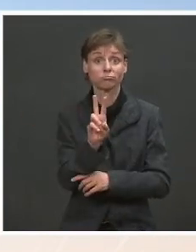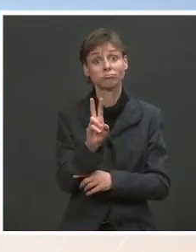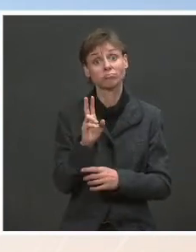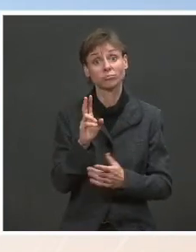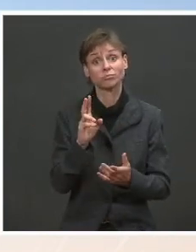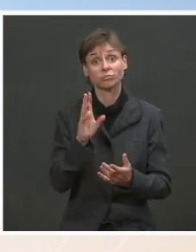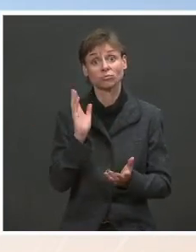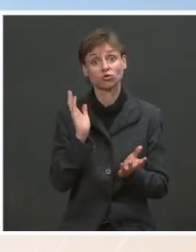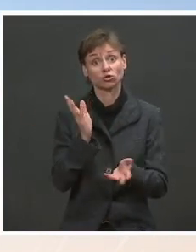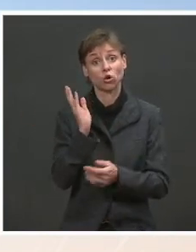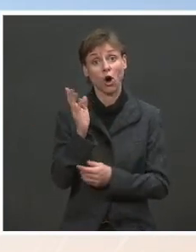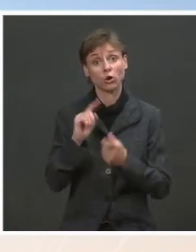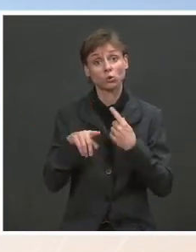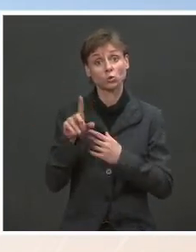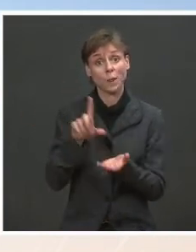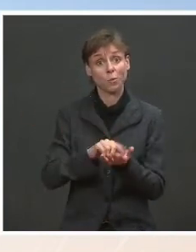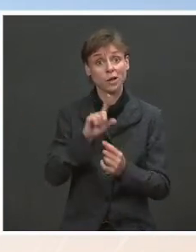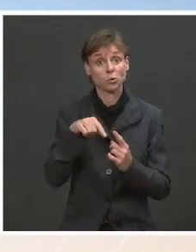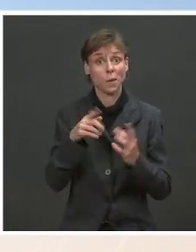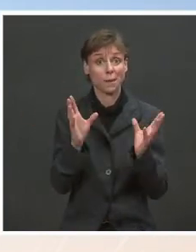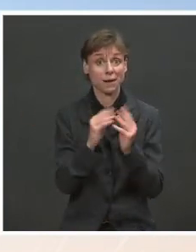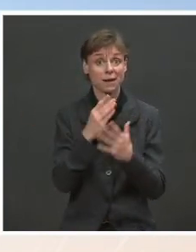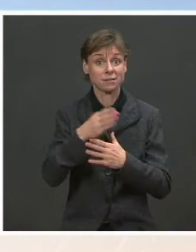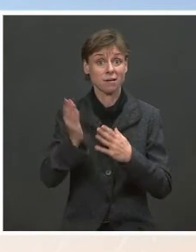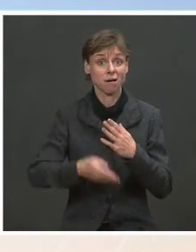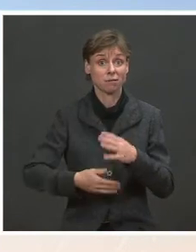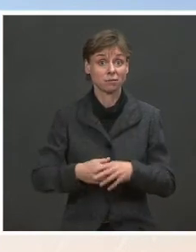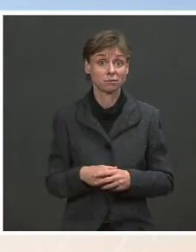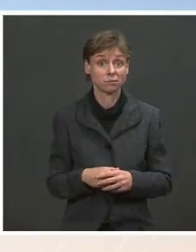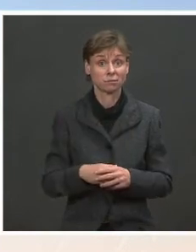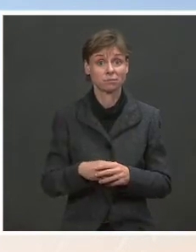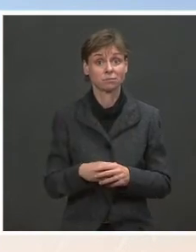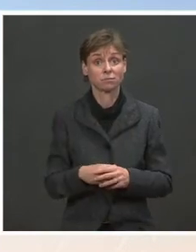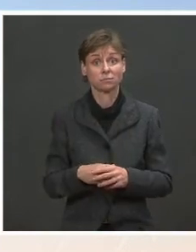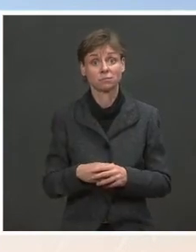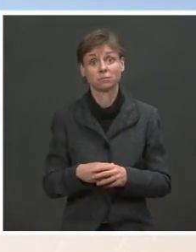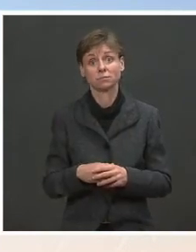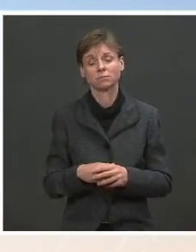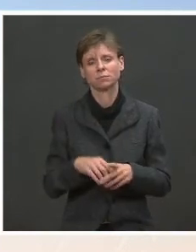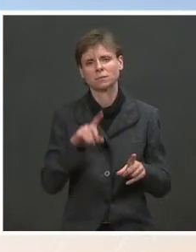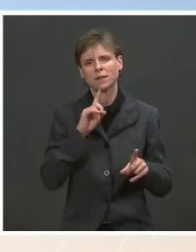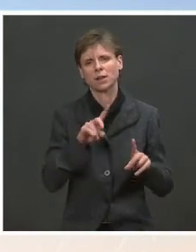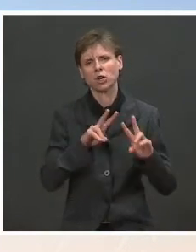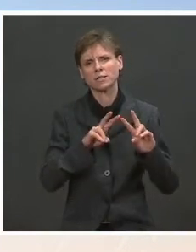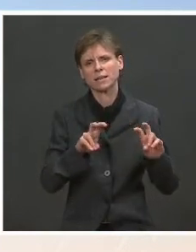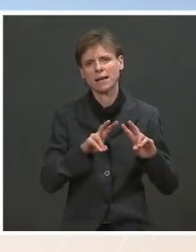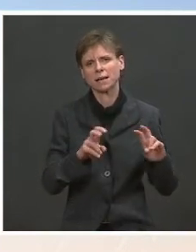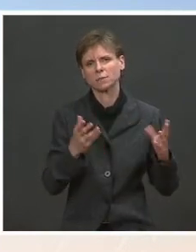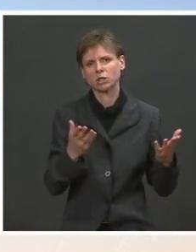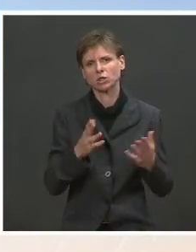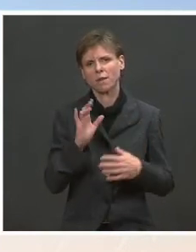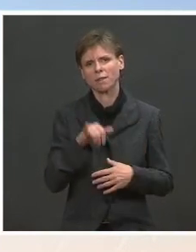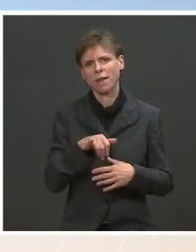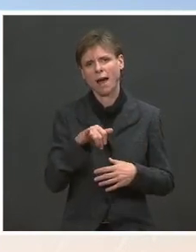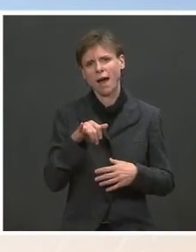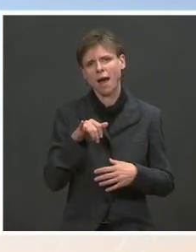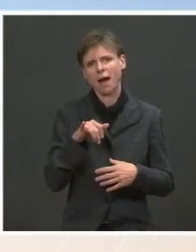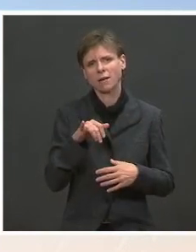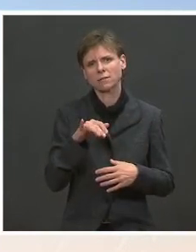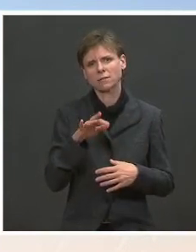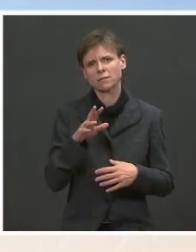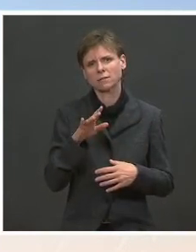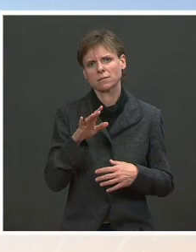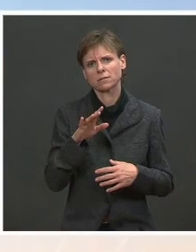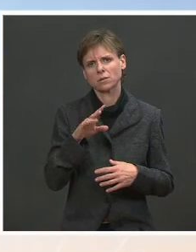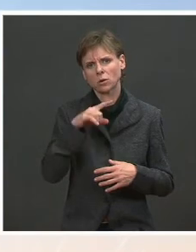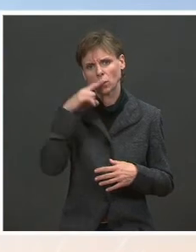ahead. Thanks, Jen. Back to that DNI report. There's an assessment in there that Moscow will continue to try to influence U.S.